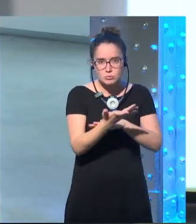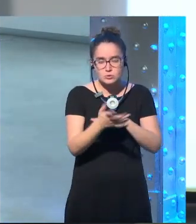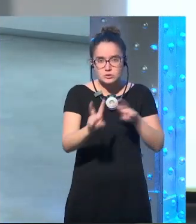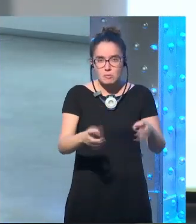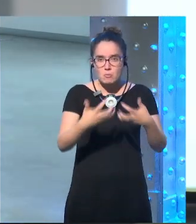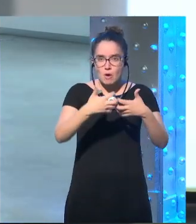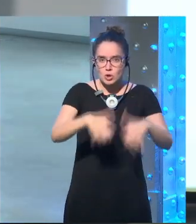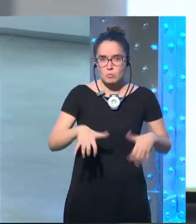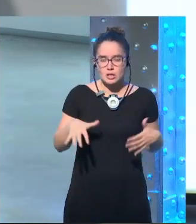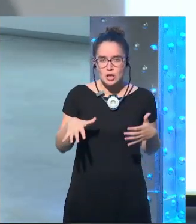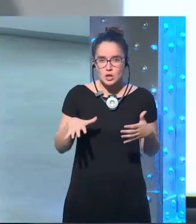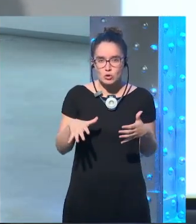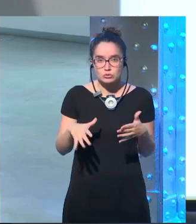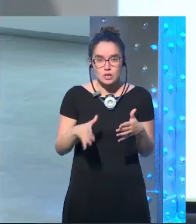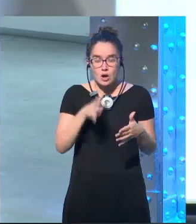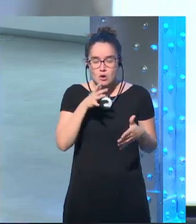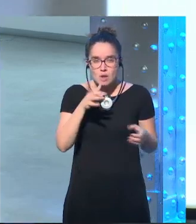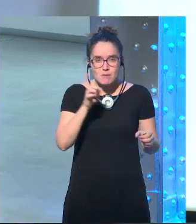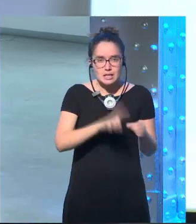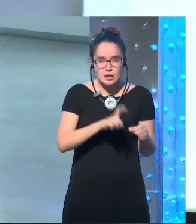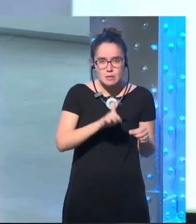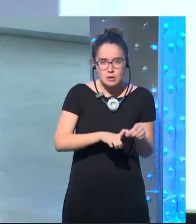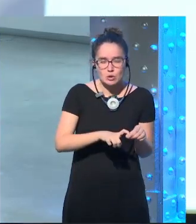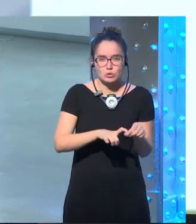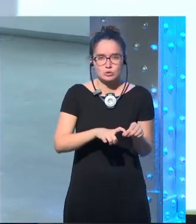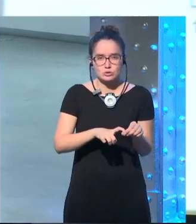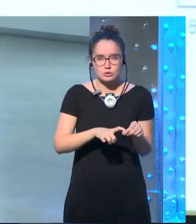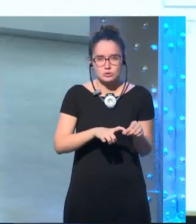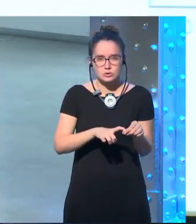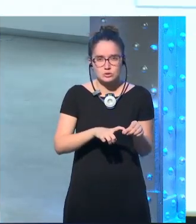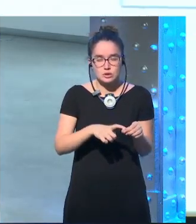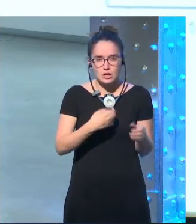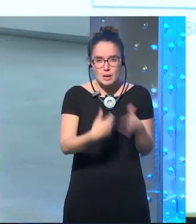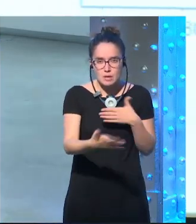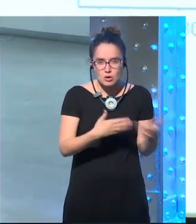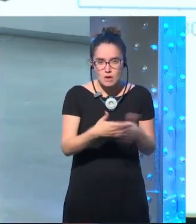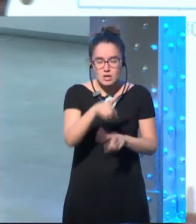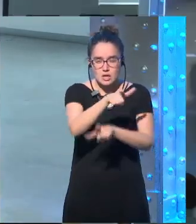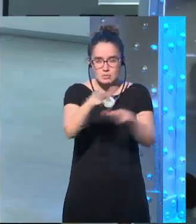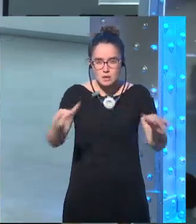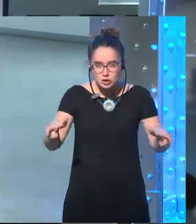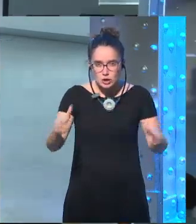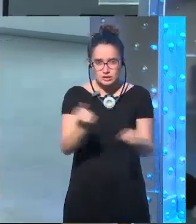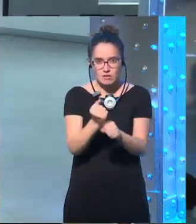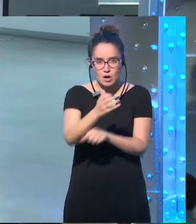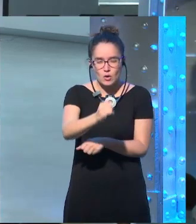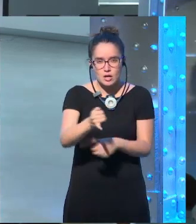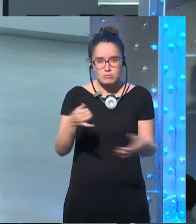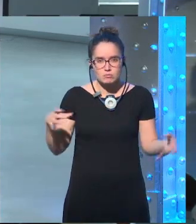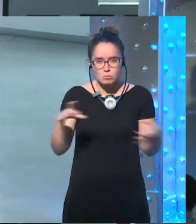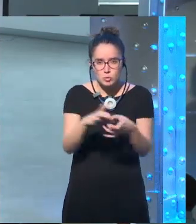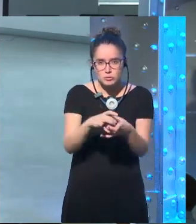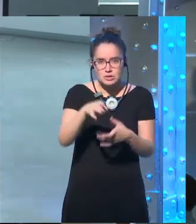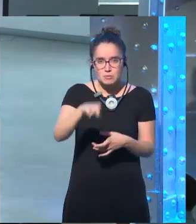participation in the West relates to women for the first time entering the labor market, which was a combination